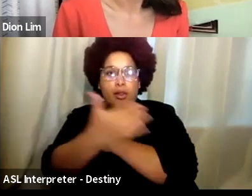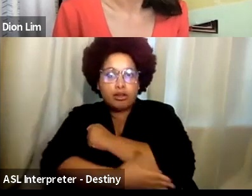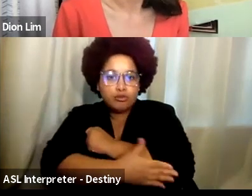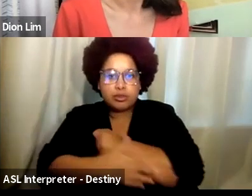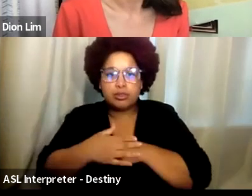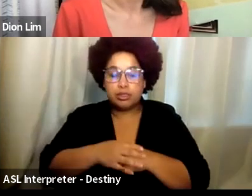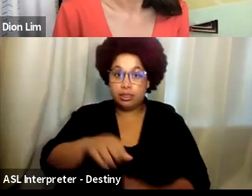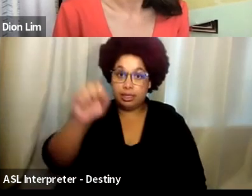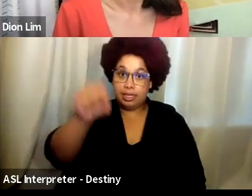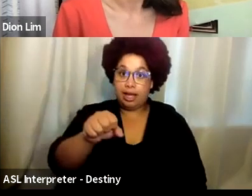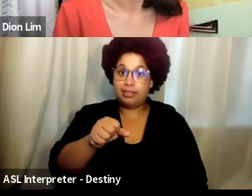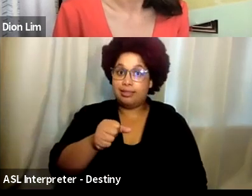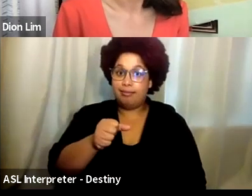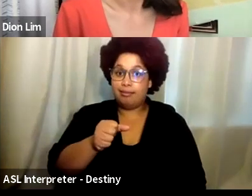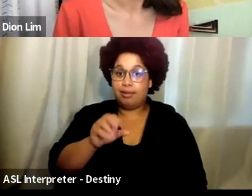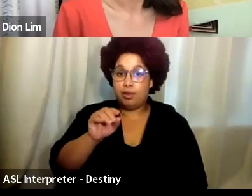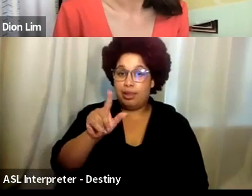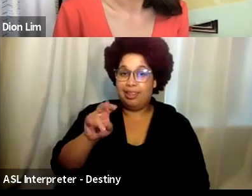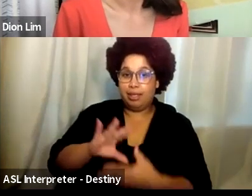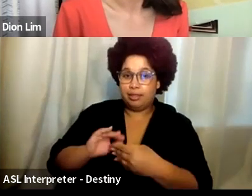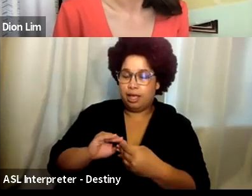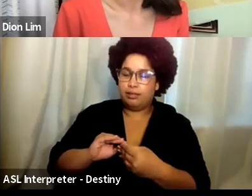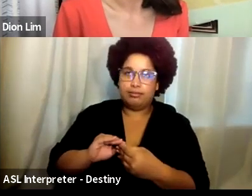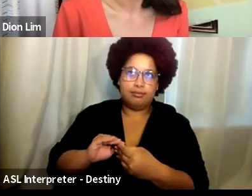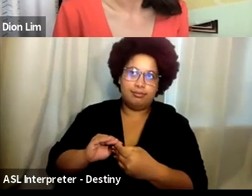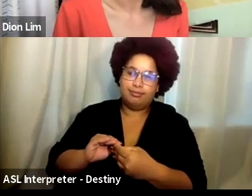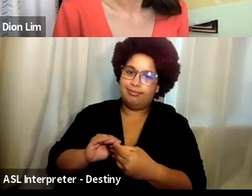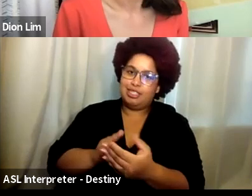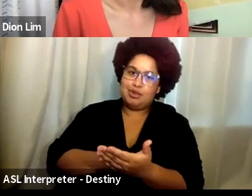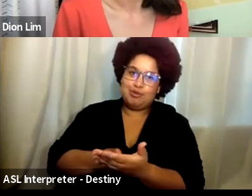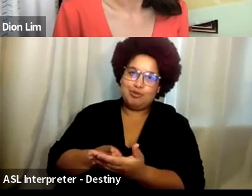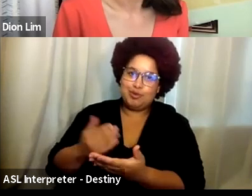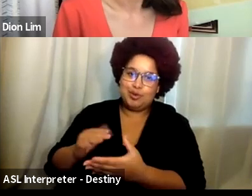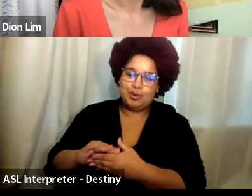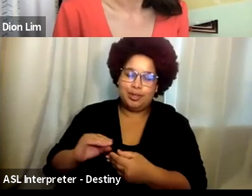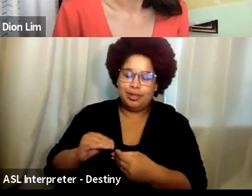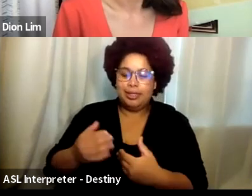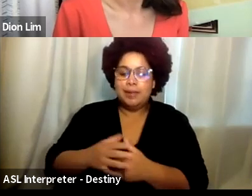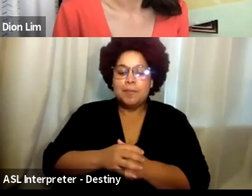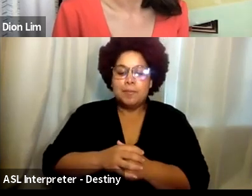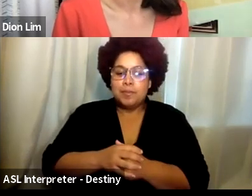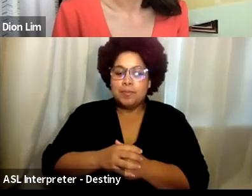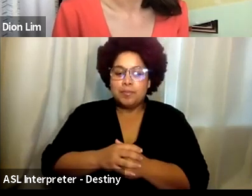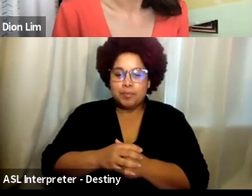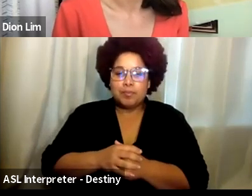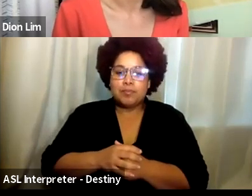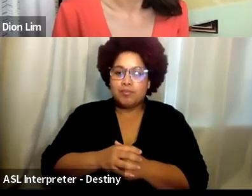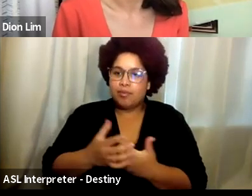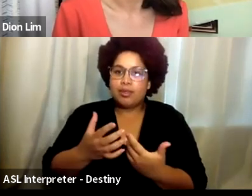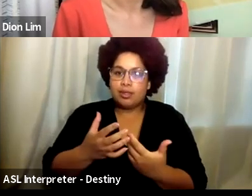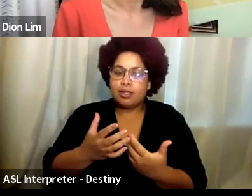and everything Olivia has mentioned is all completely true. And I can only attest to it and wanting